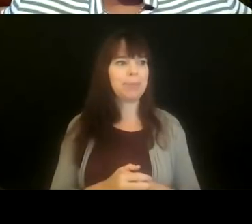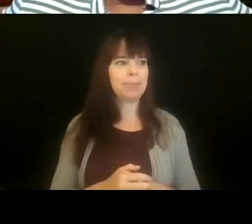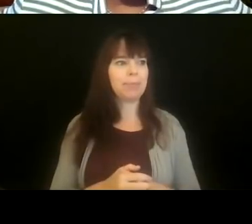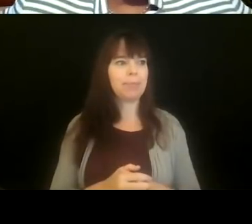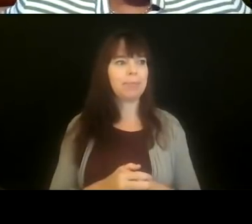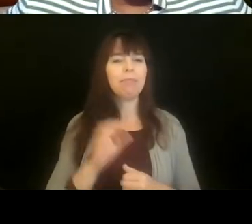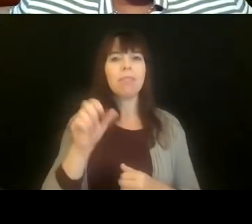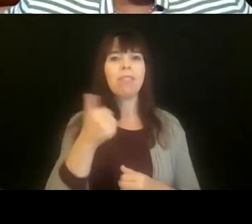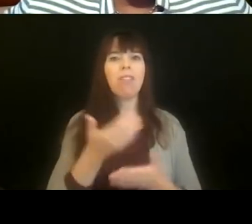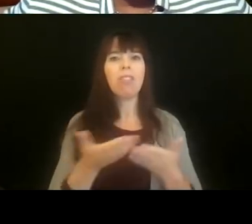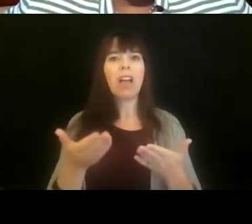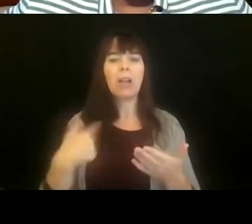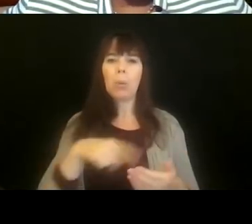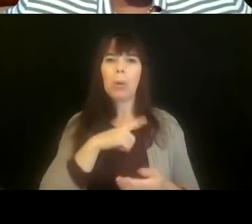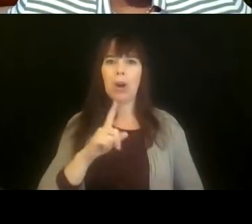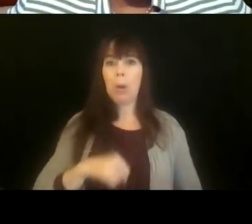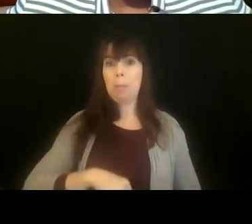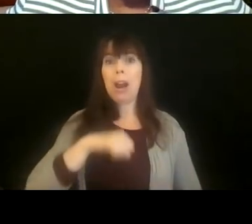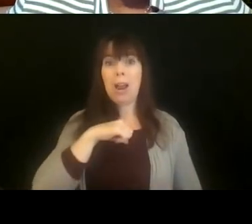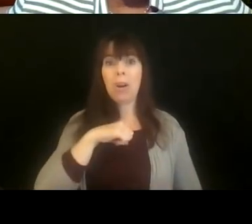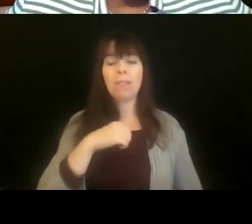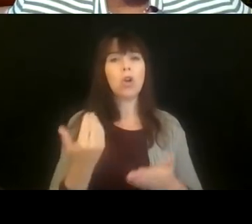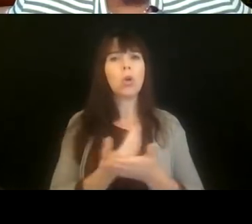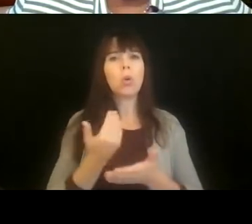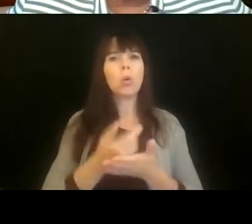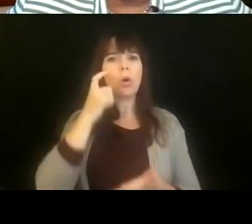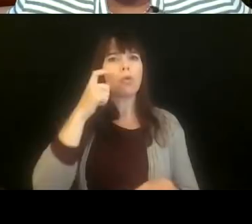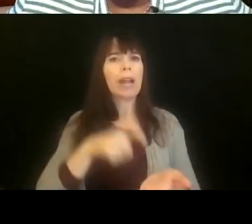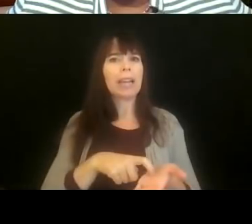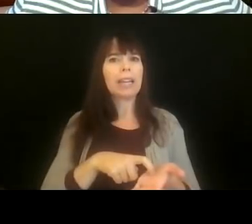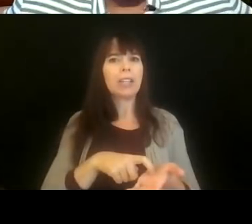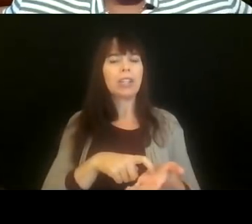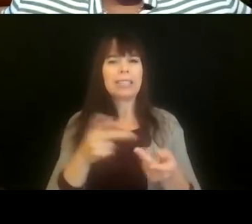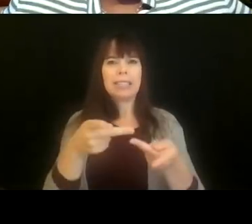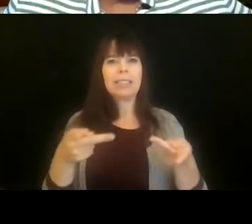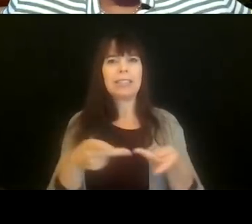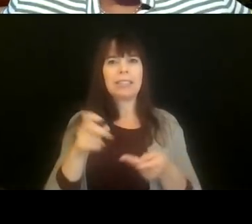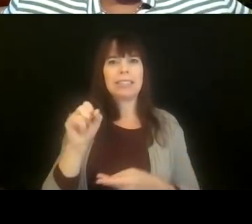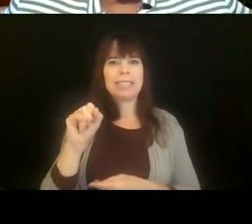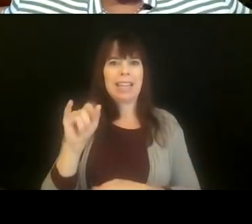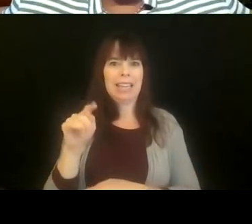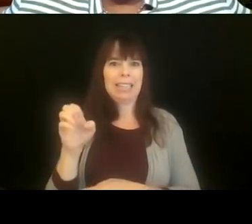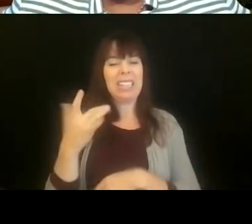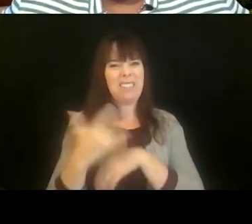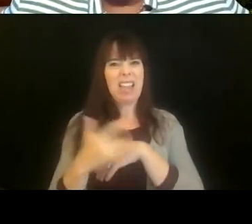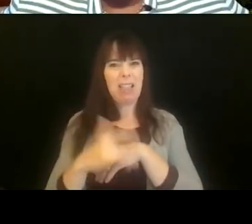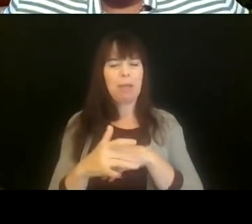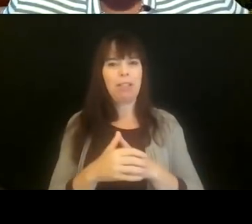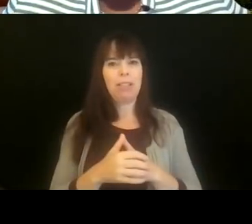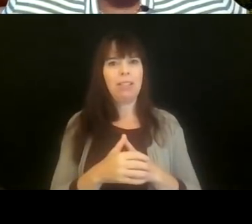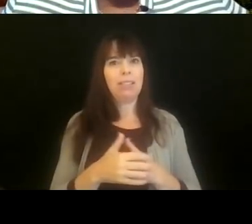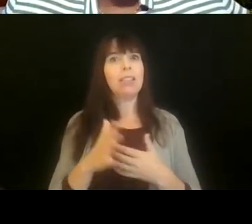The other thing we are proud of is a new recognition site that's available. It is